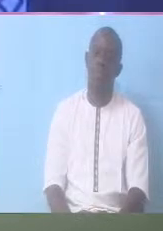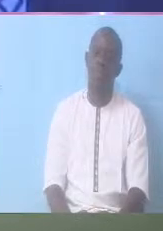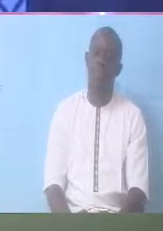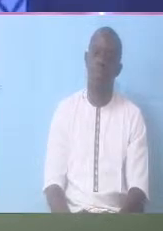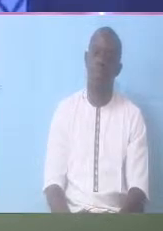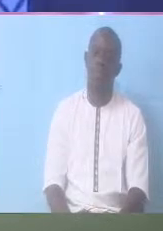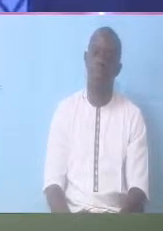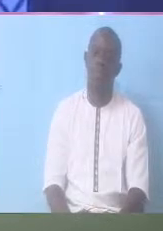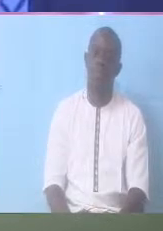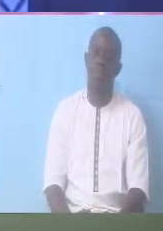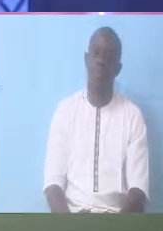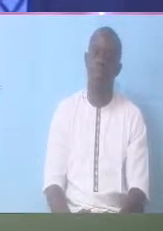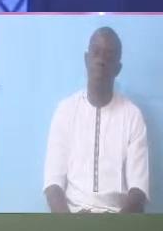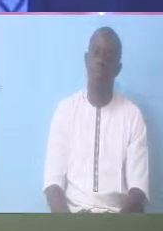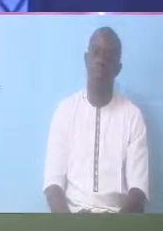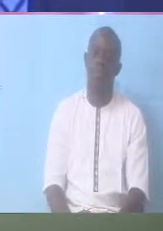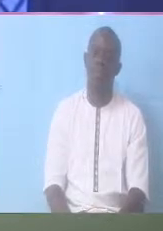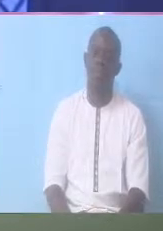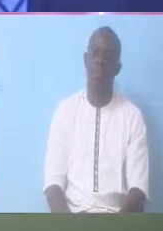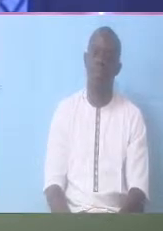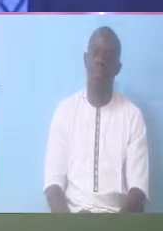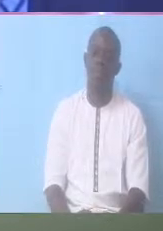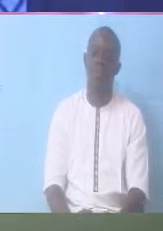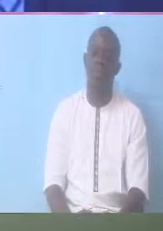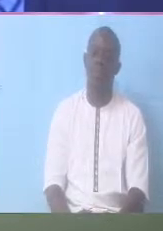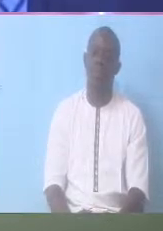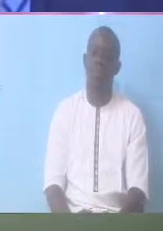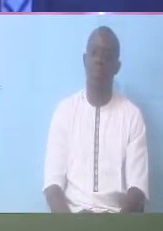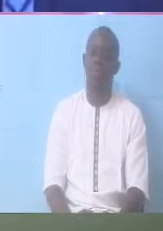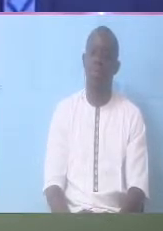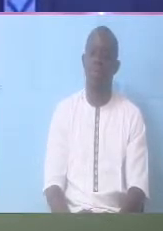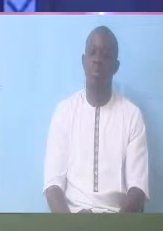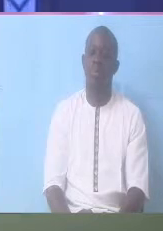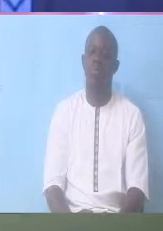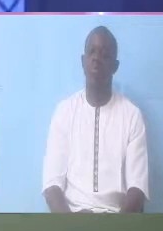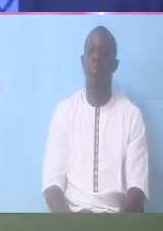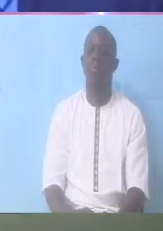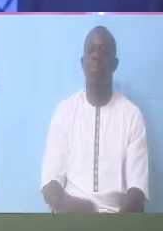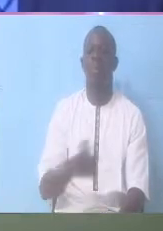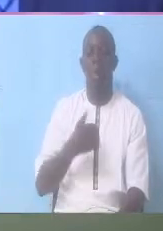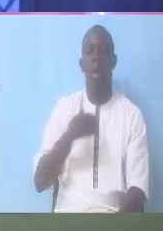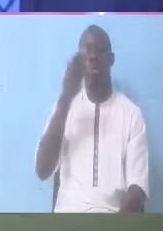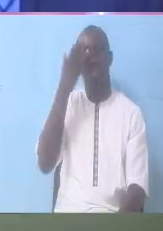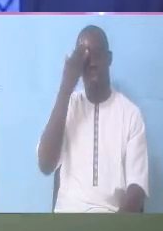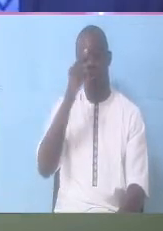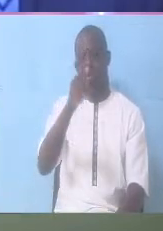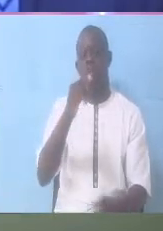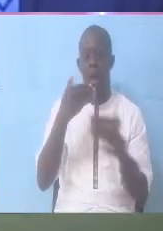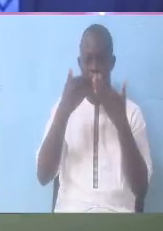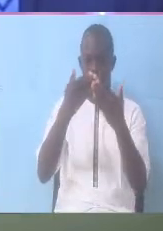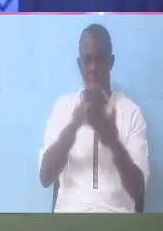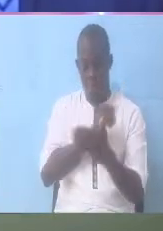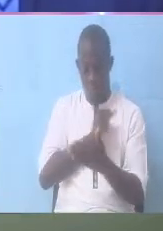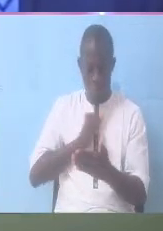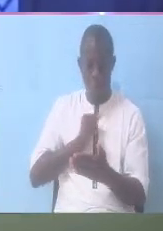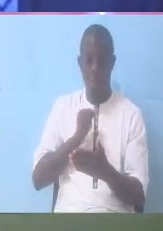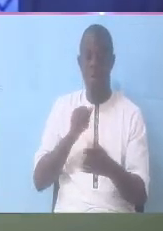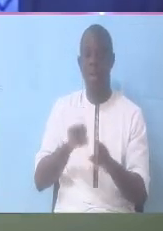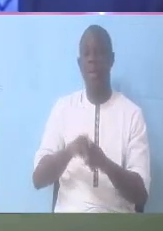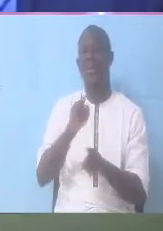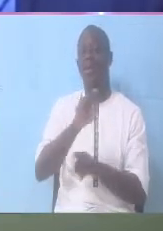pour ka molu bute sate o kono katu wote president o to diala. I know you have told us that you were not present at the